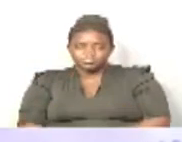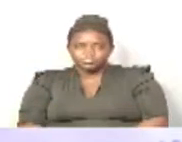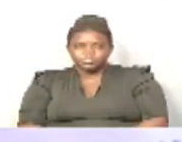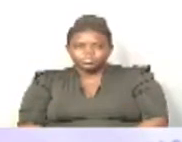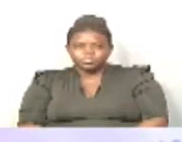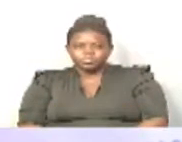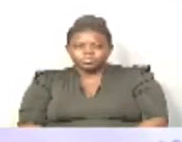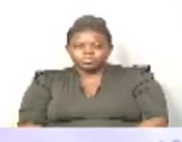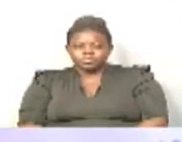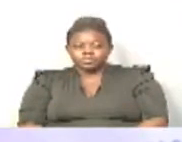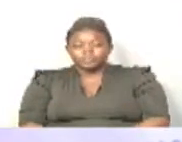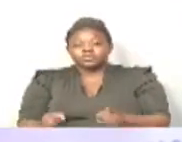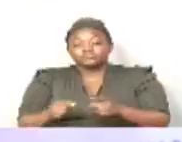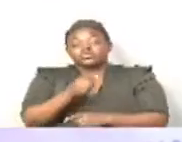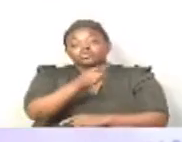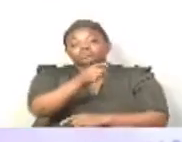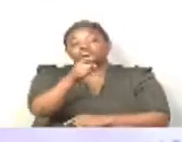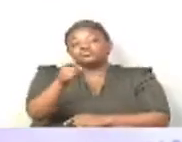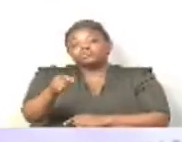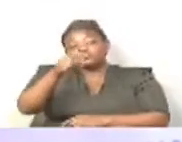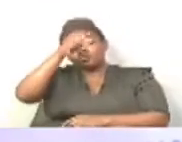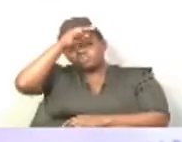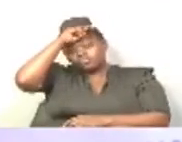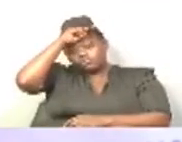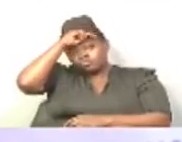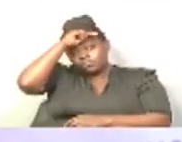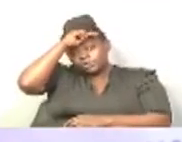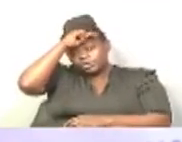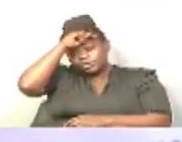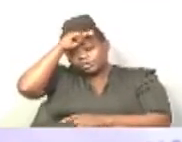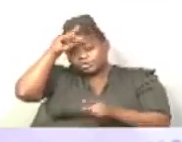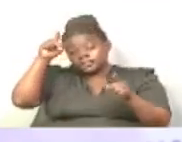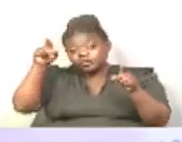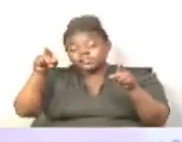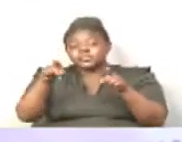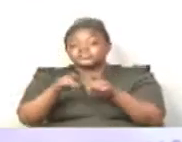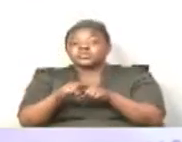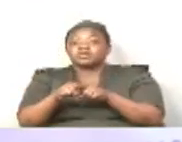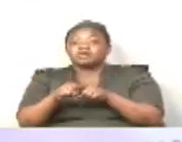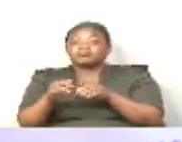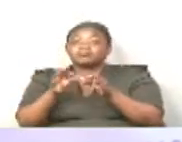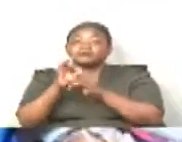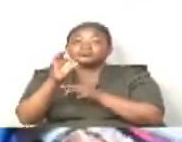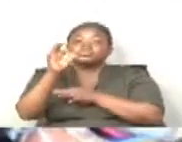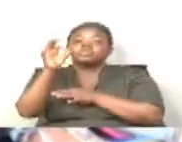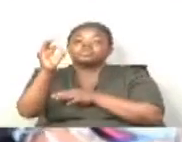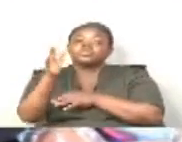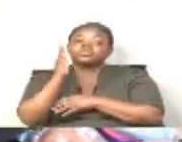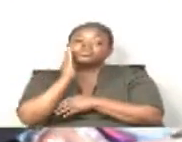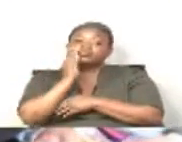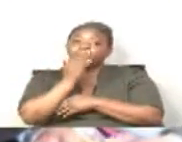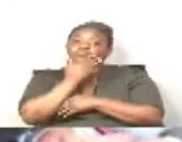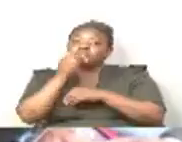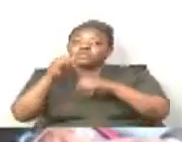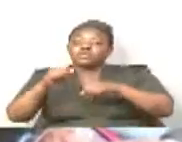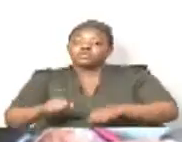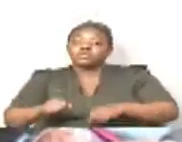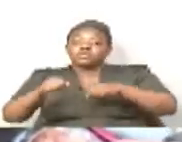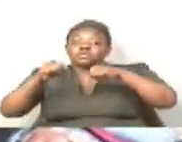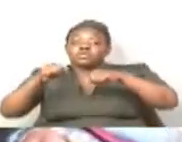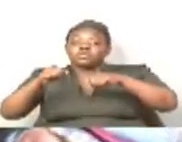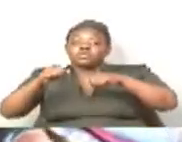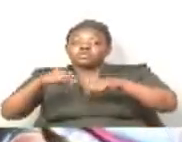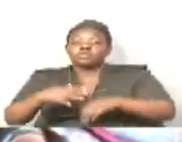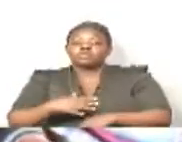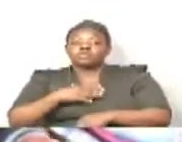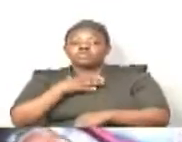And you graduates should have a similar spirit of Christ. Omugenyi omukulu abadde Margaret